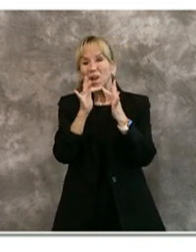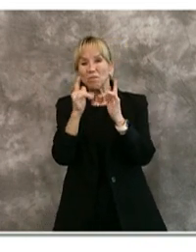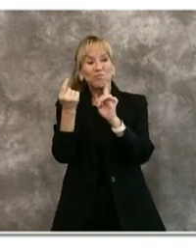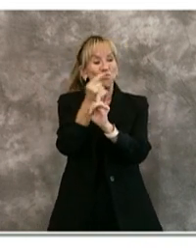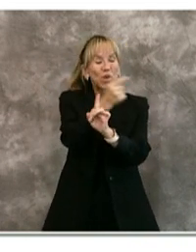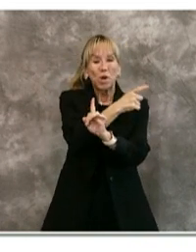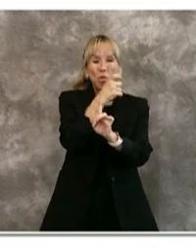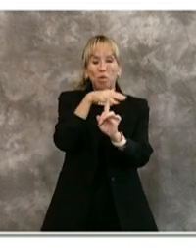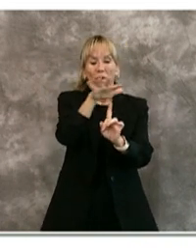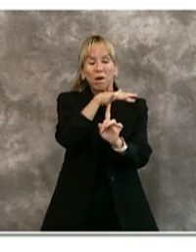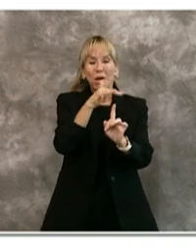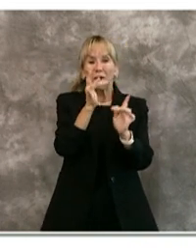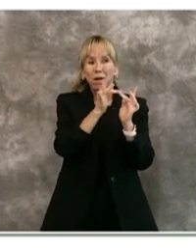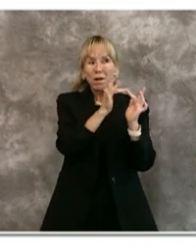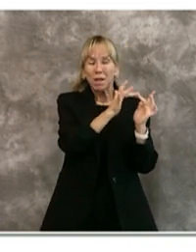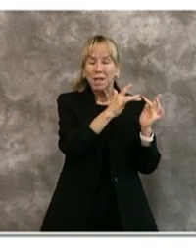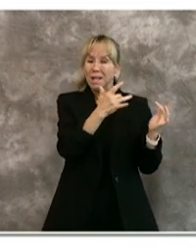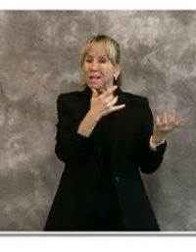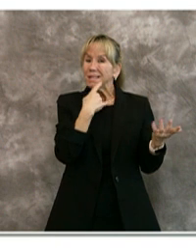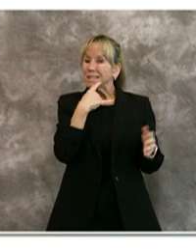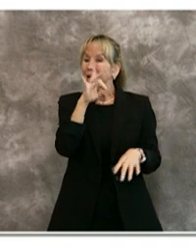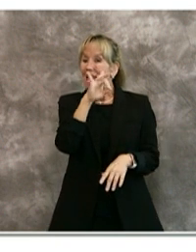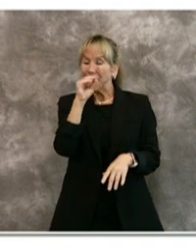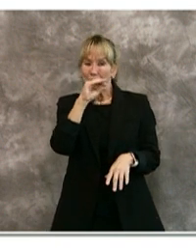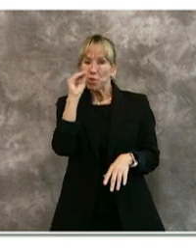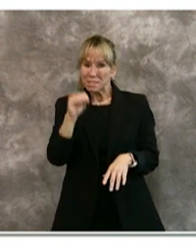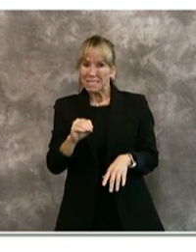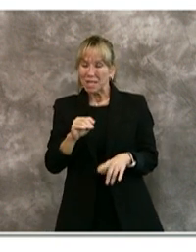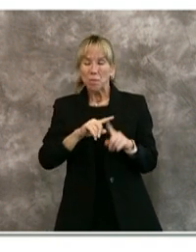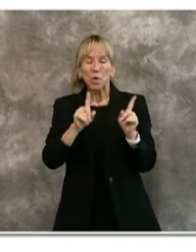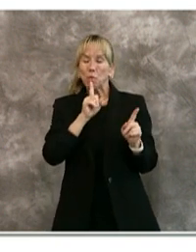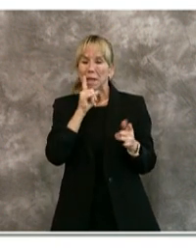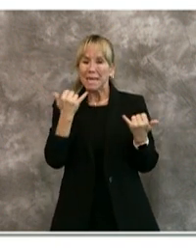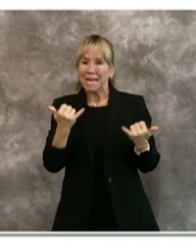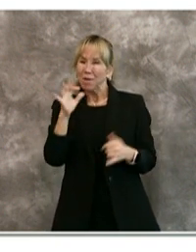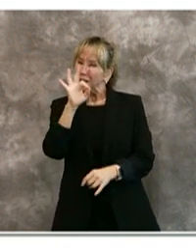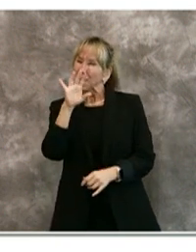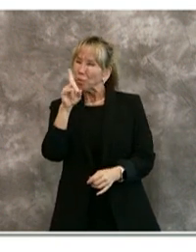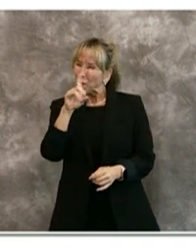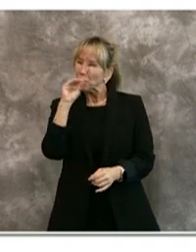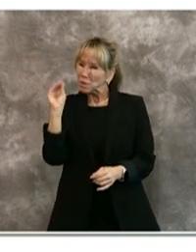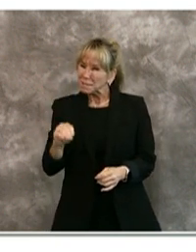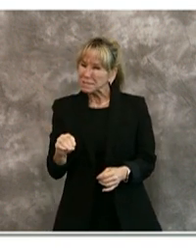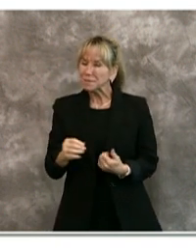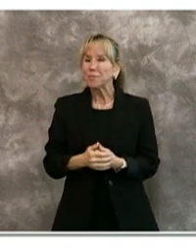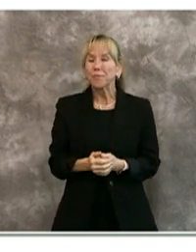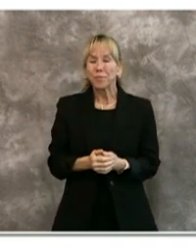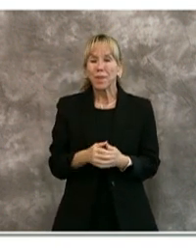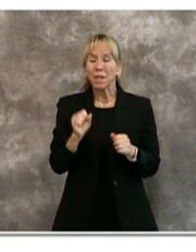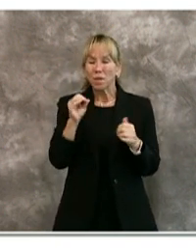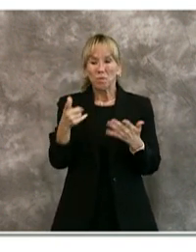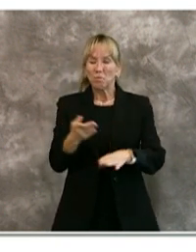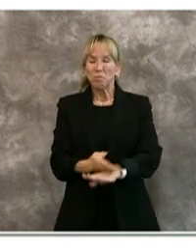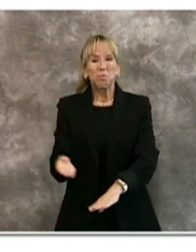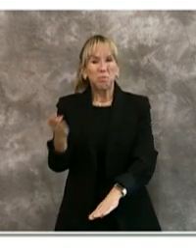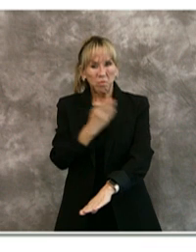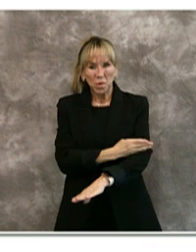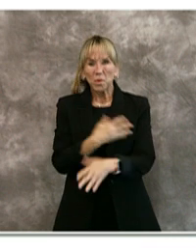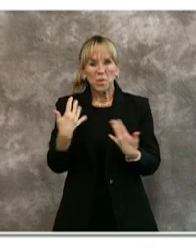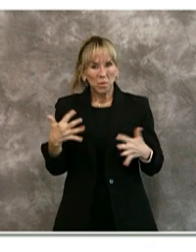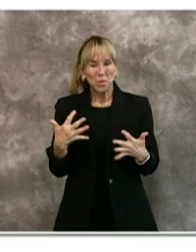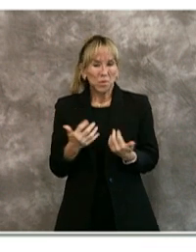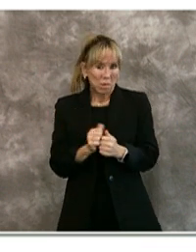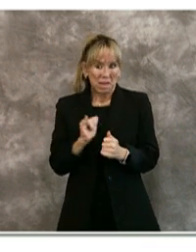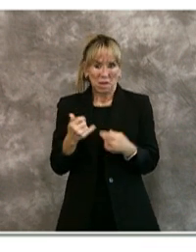about 80, was cited as 80%, but we are at 91% as well. So much improvement has